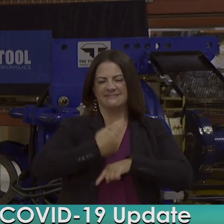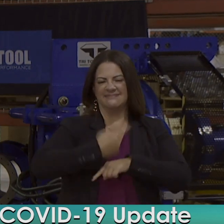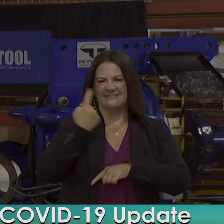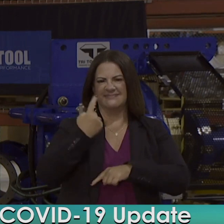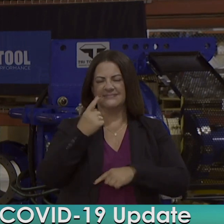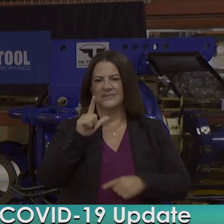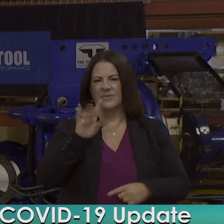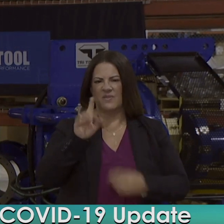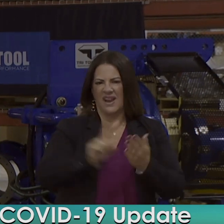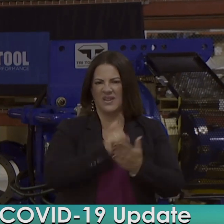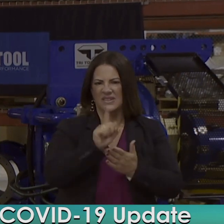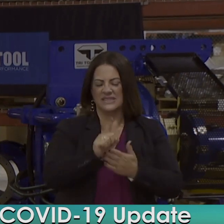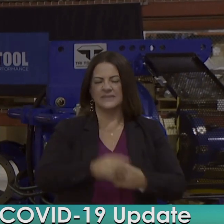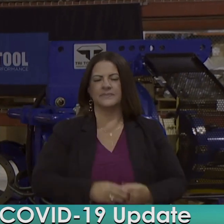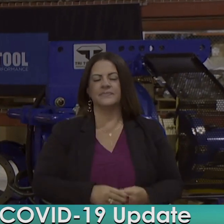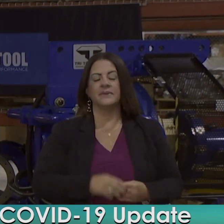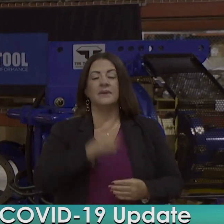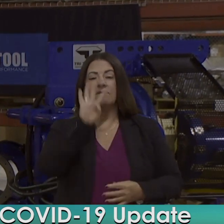report today some